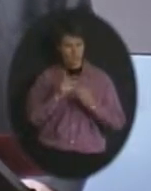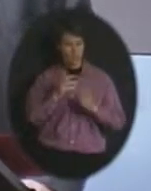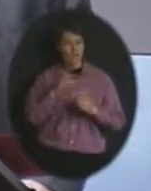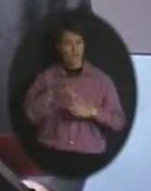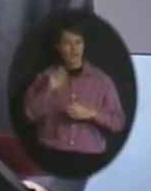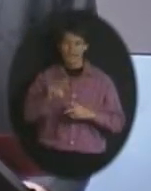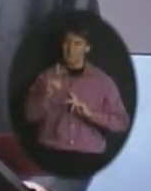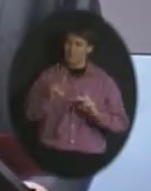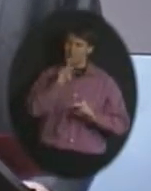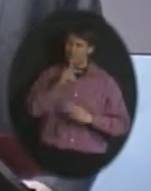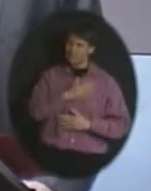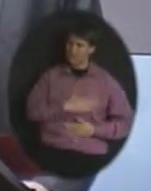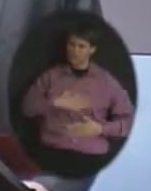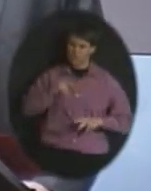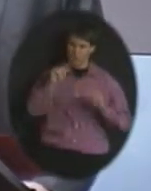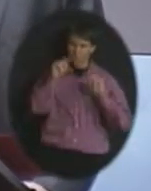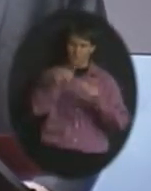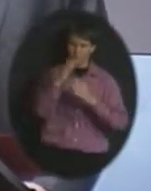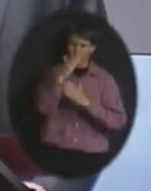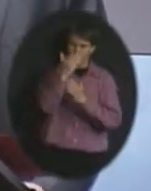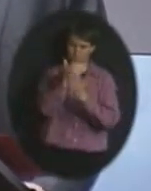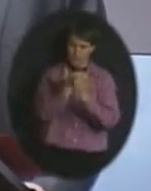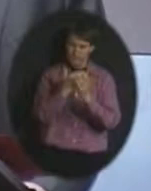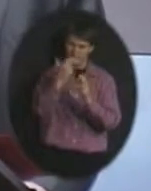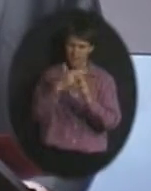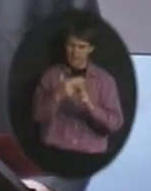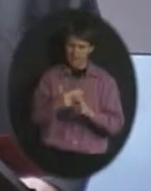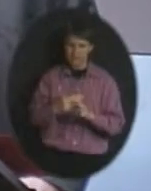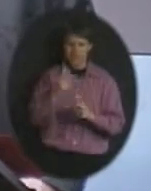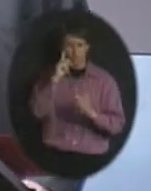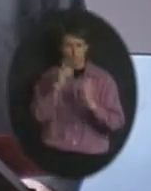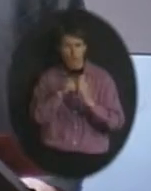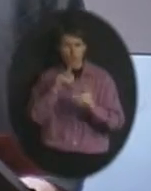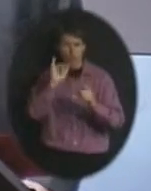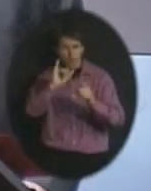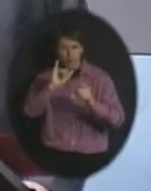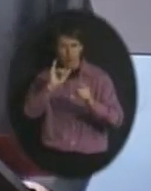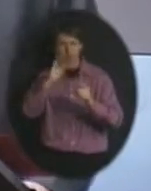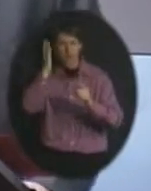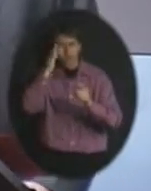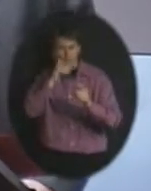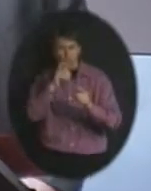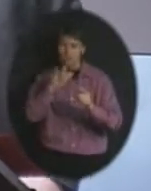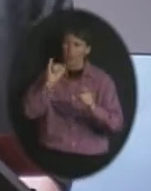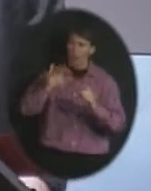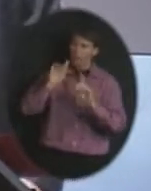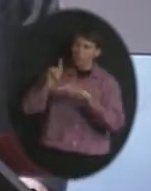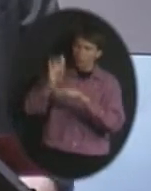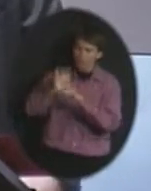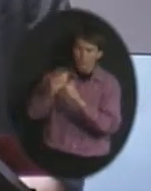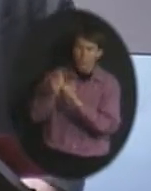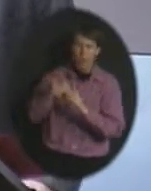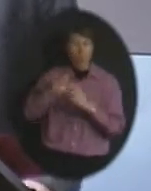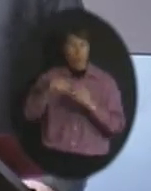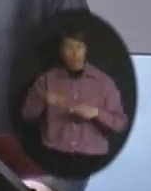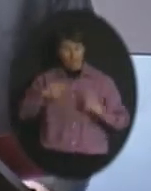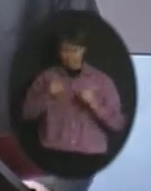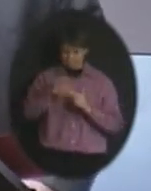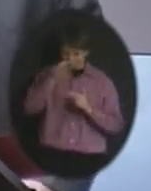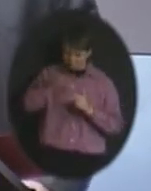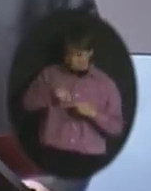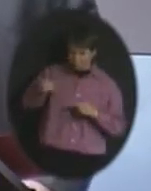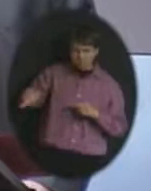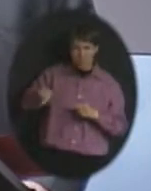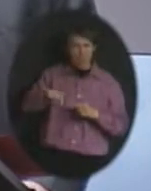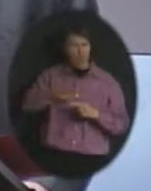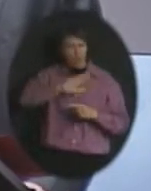enjoyed looking at the names when they come in. They would notice names of people that they know, that they go to church with, that maybe live down the street, and they'll say, I